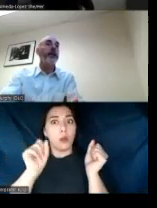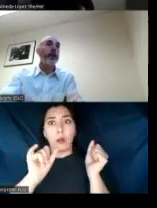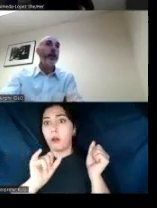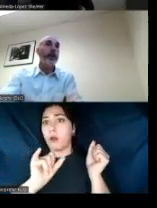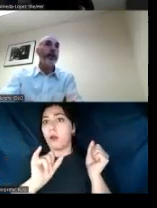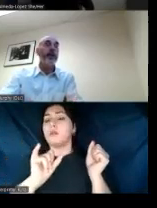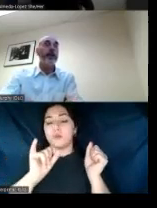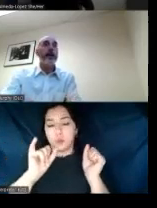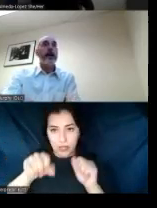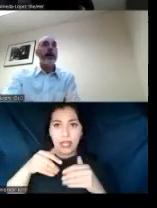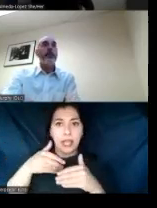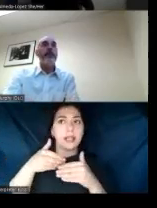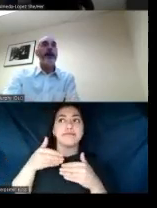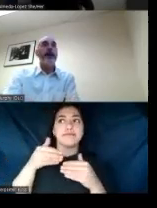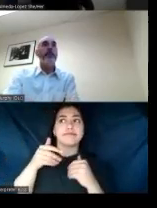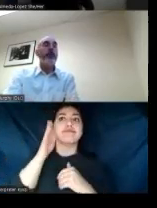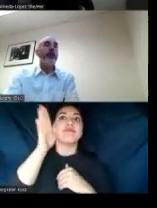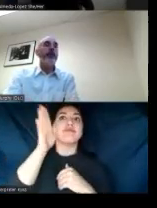that going forward,